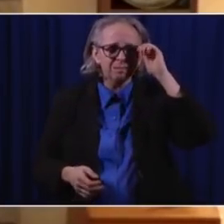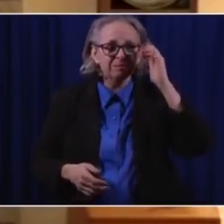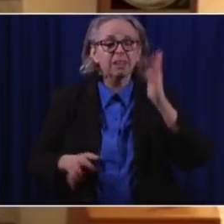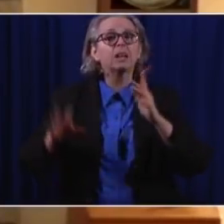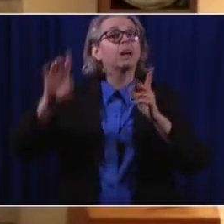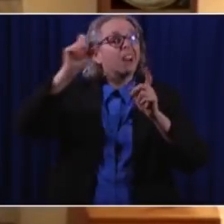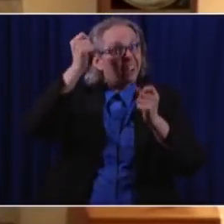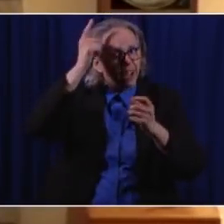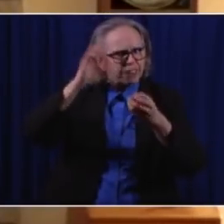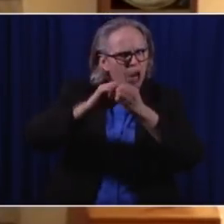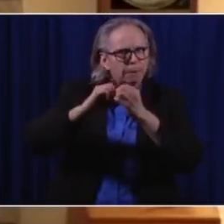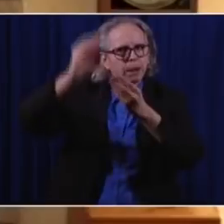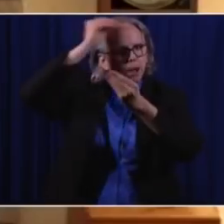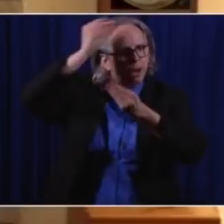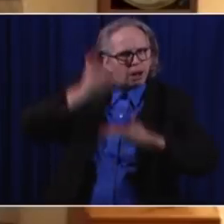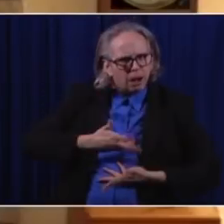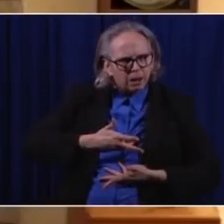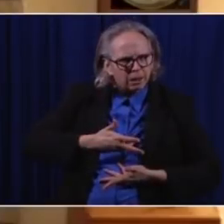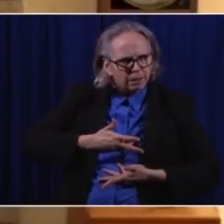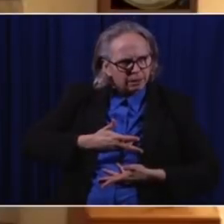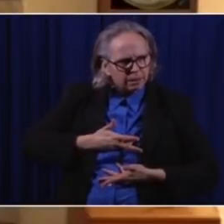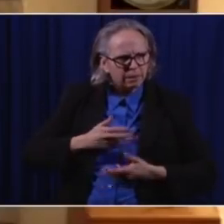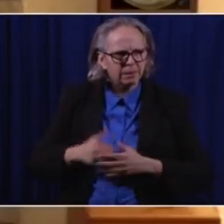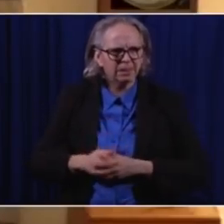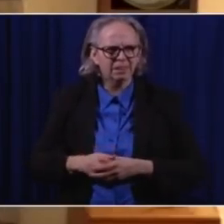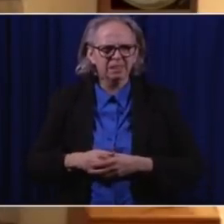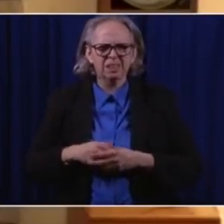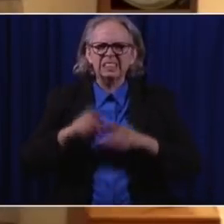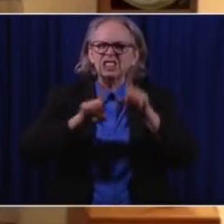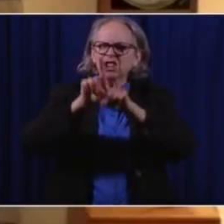let me explain why we need the asterisk.